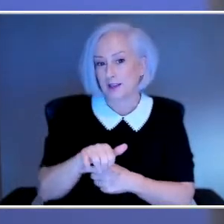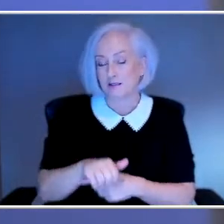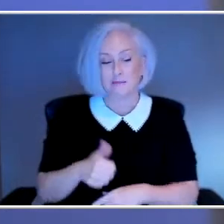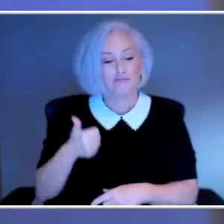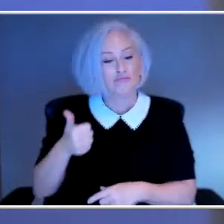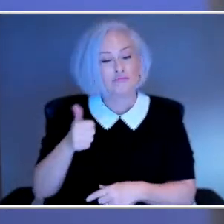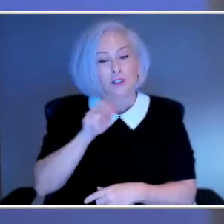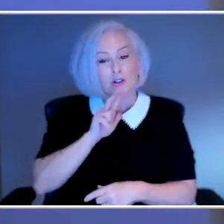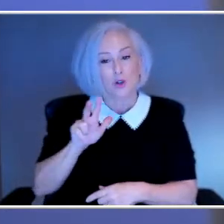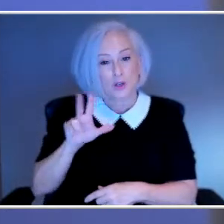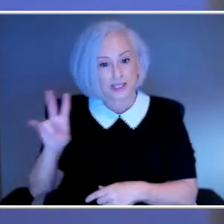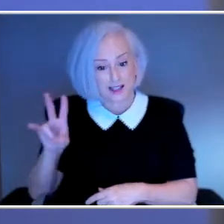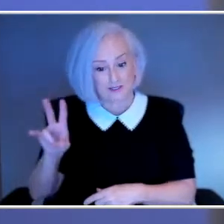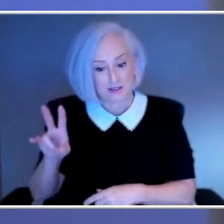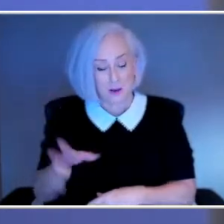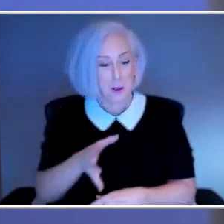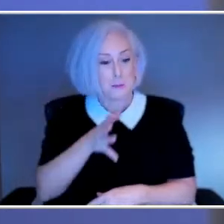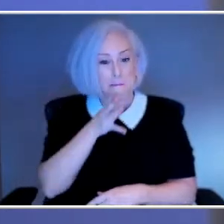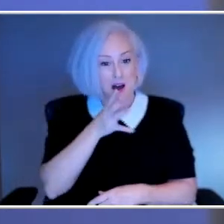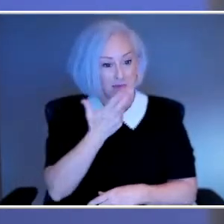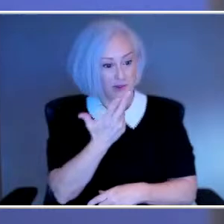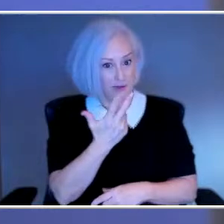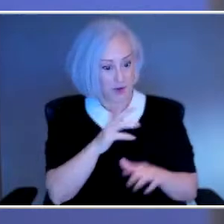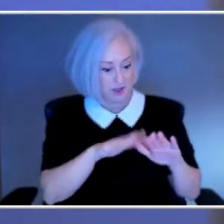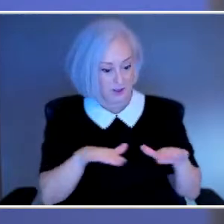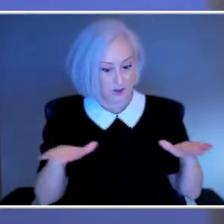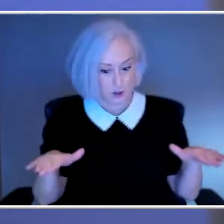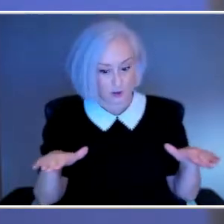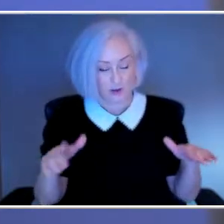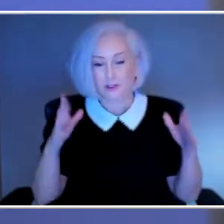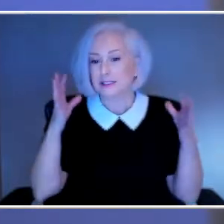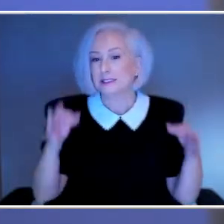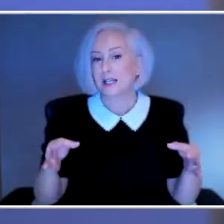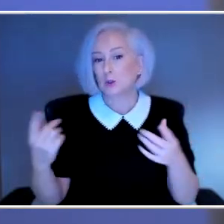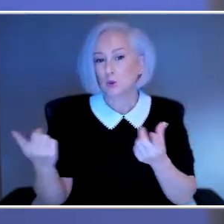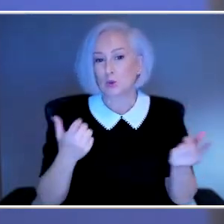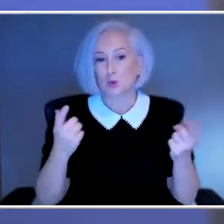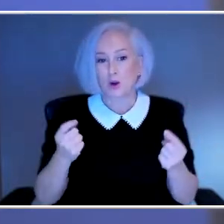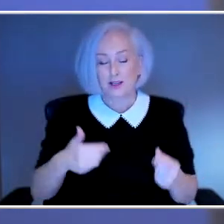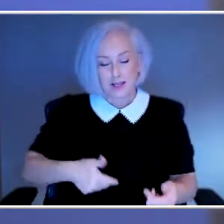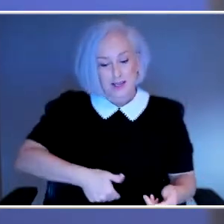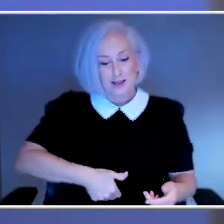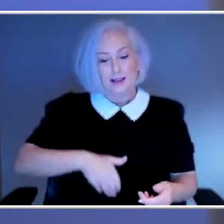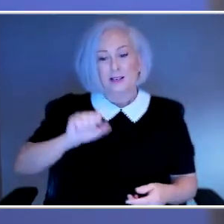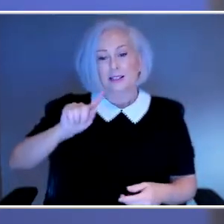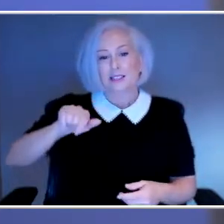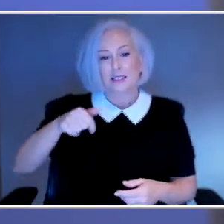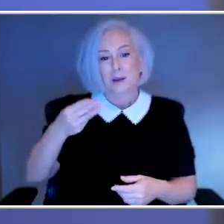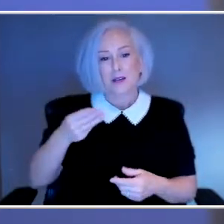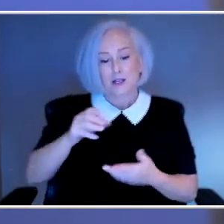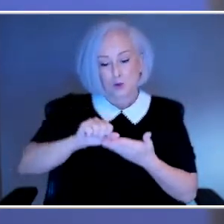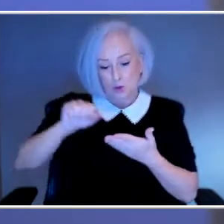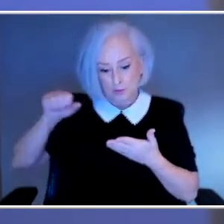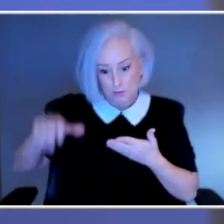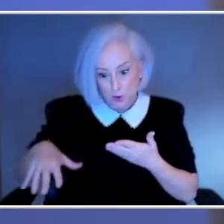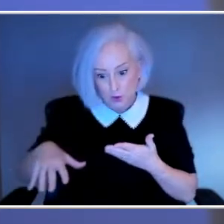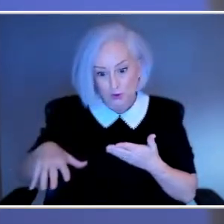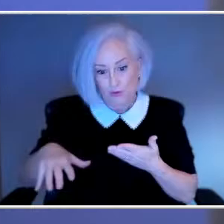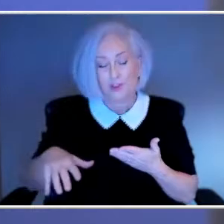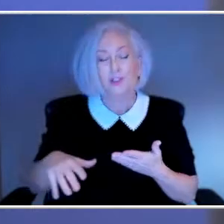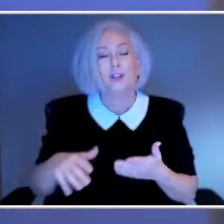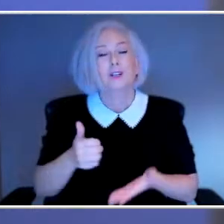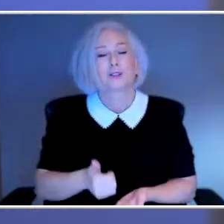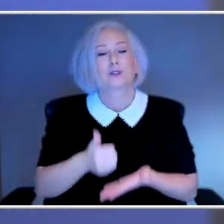stomach removed to try and stay alive so she could watch them grow up. But that was just the start of her preventative